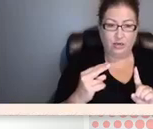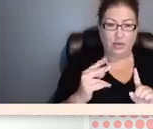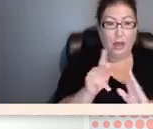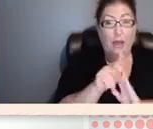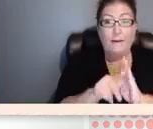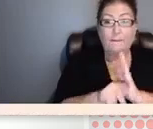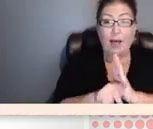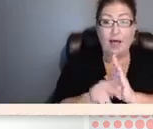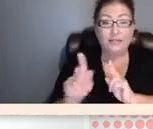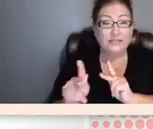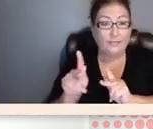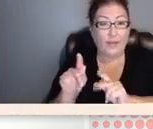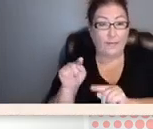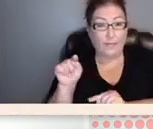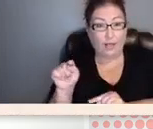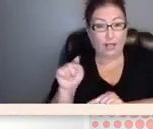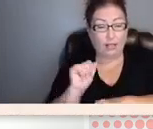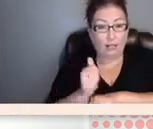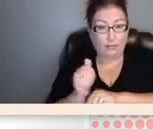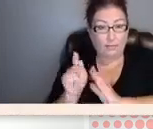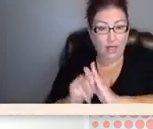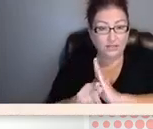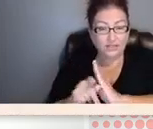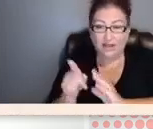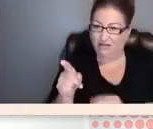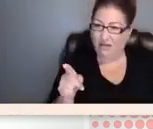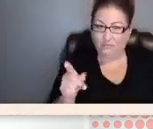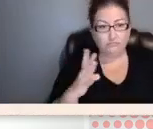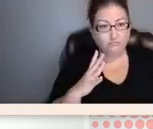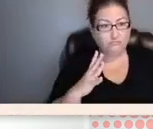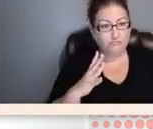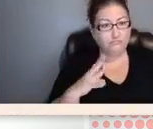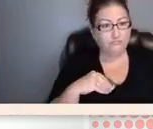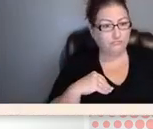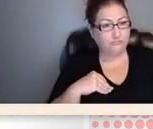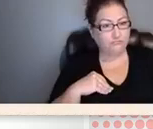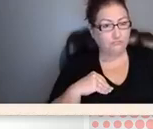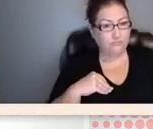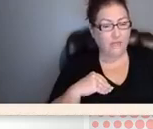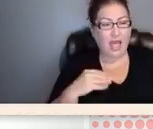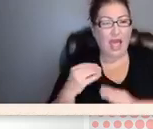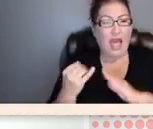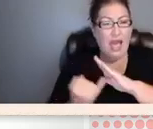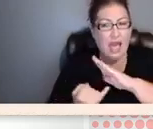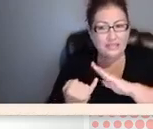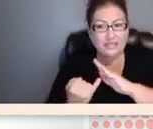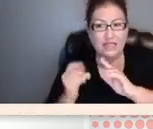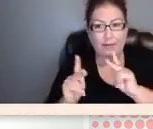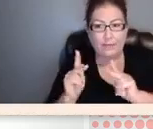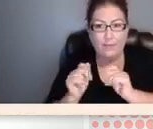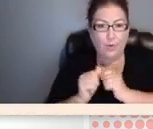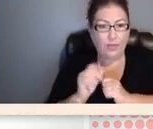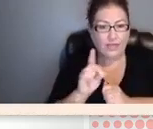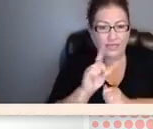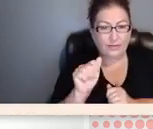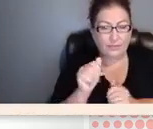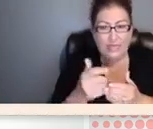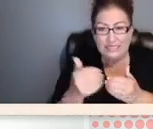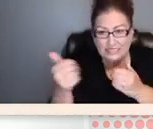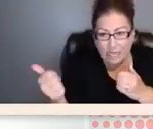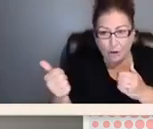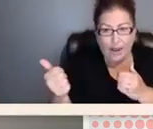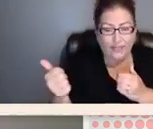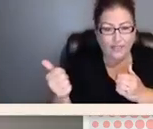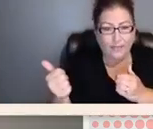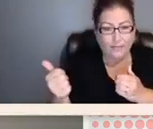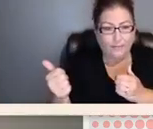policymakers were totally okay with isolating people with disabilities, segregating them, and pitying